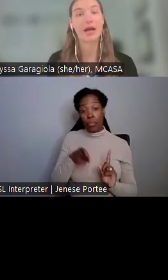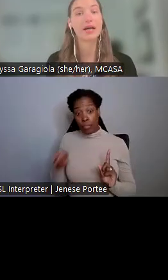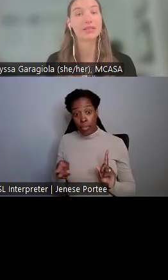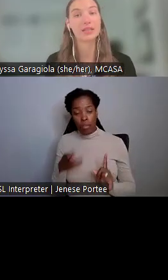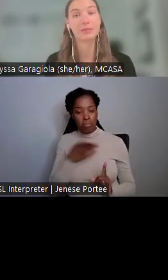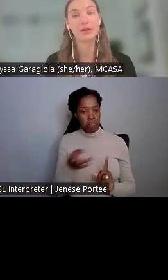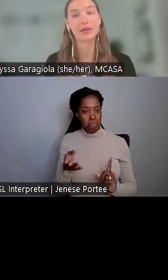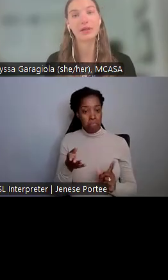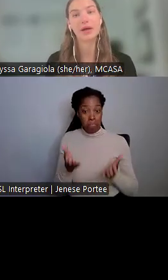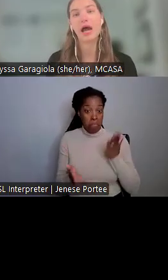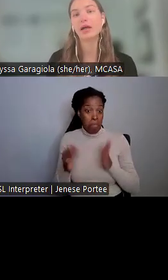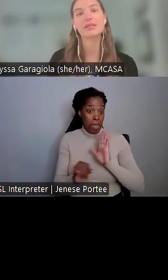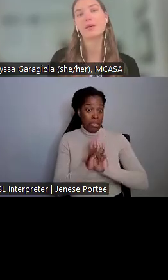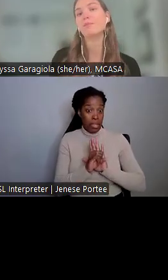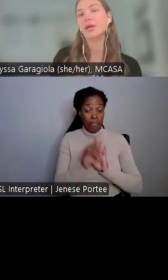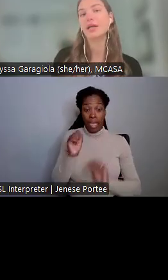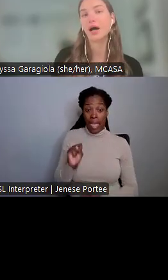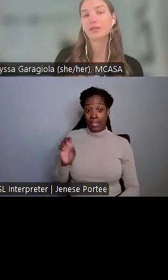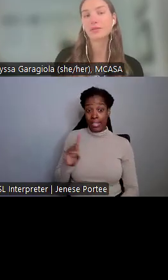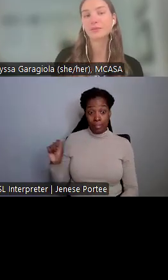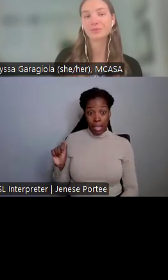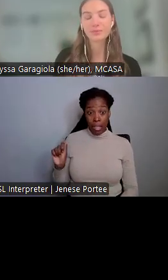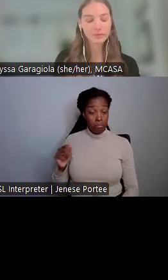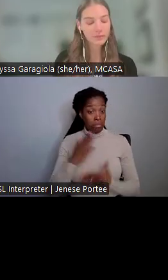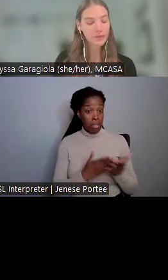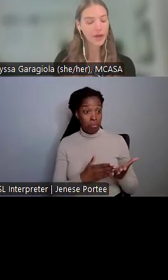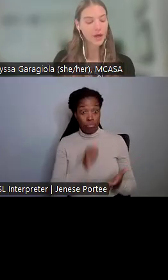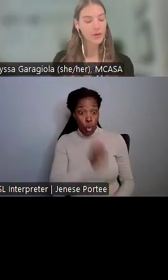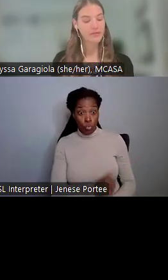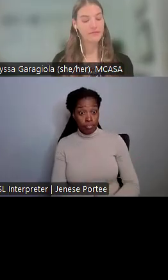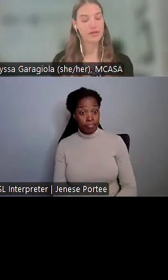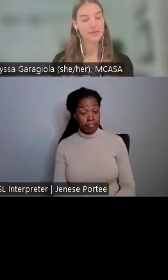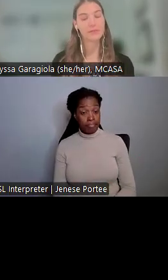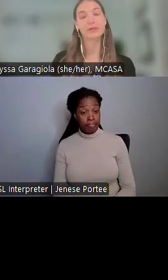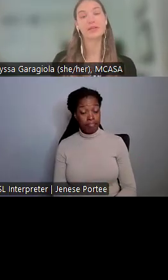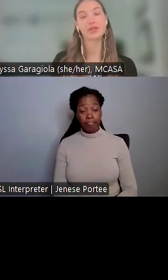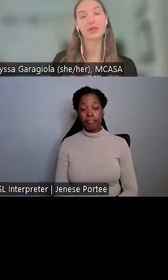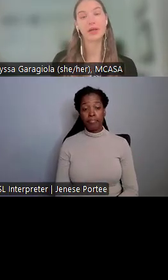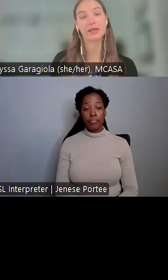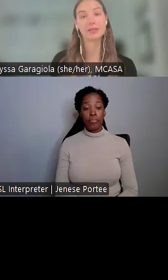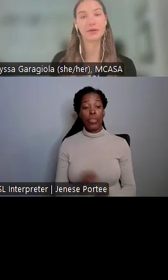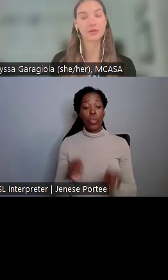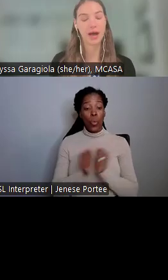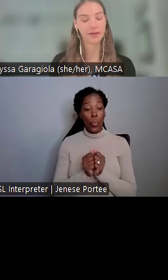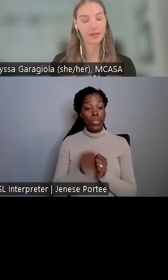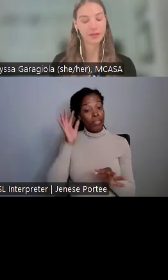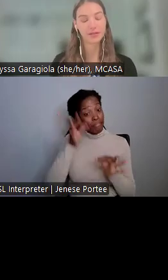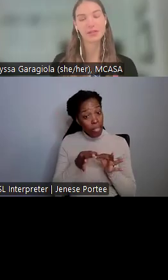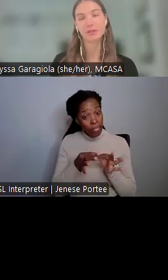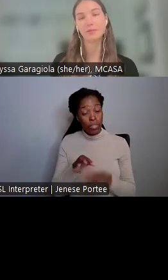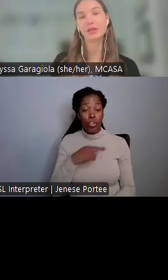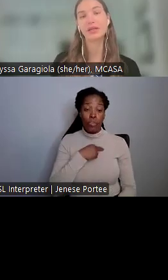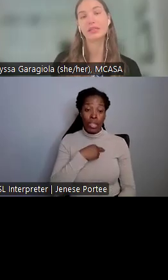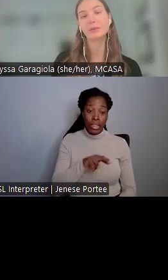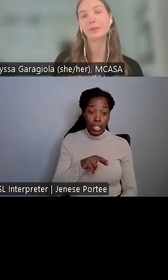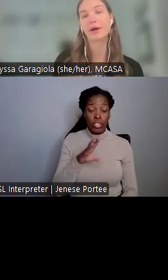identify that as a disability and some may not. With faith, religion, and spirituality, so this